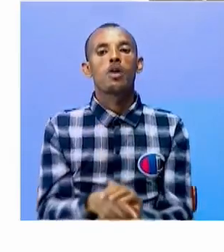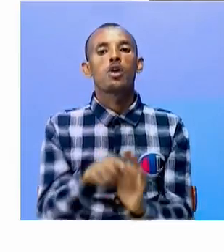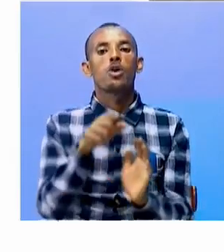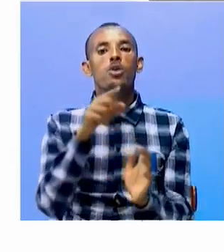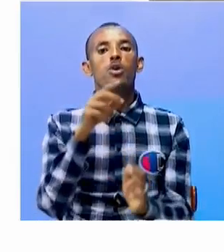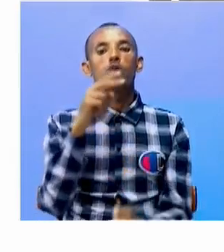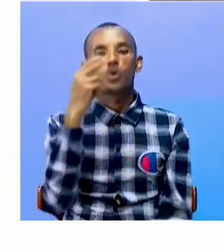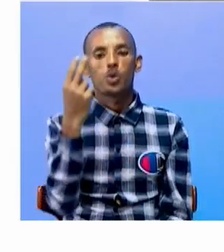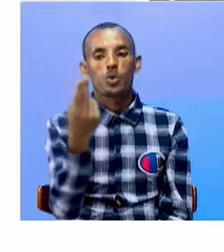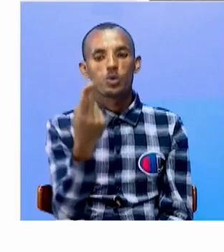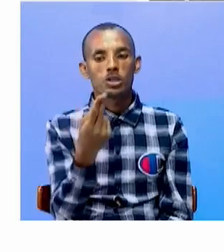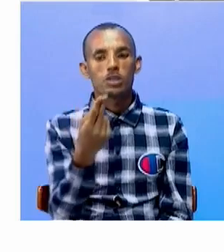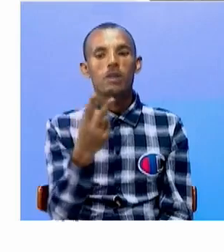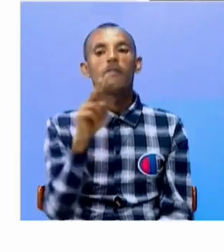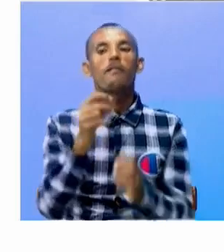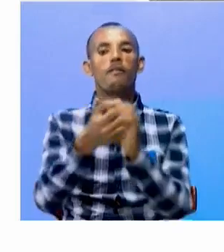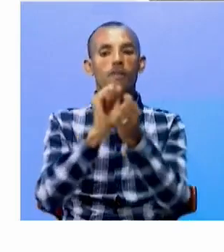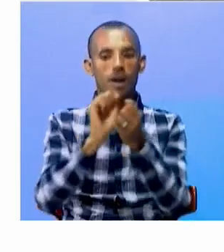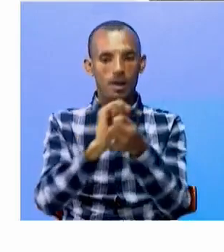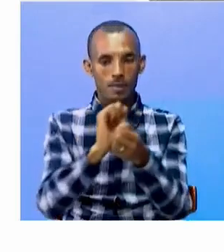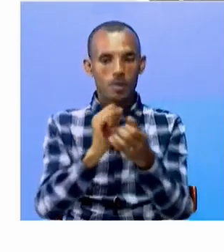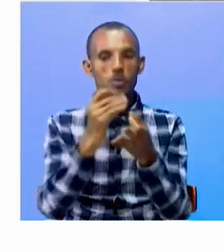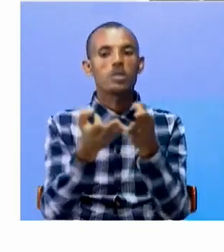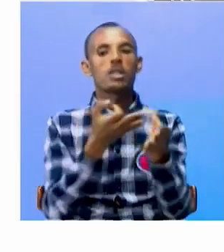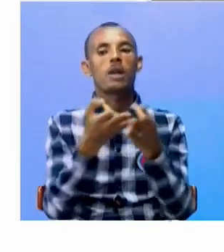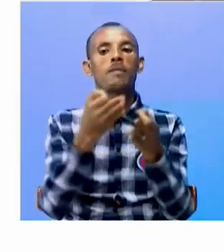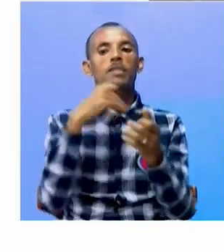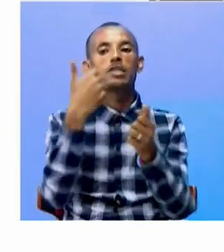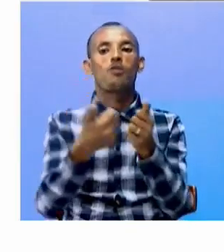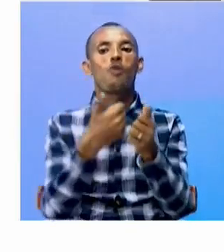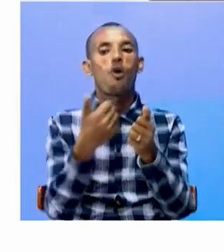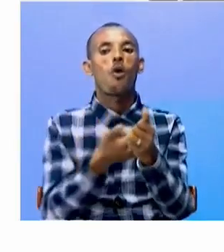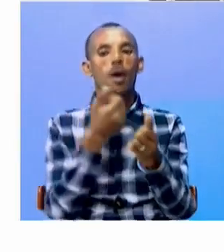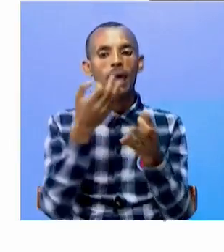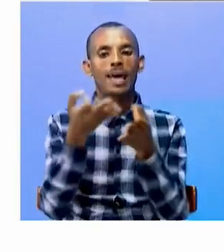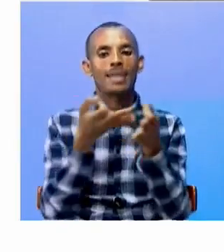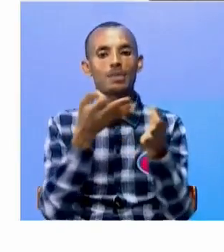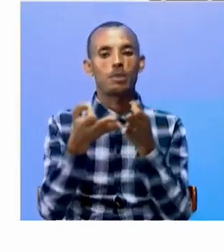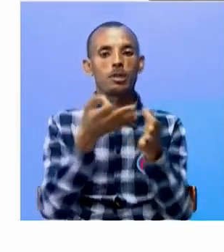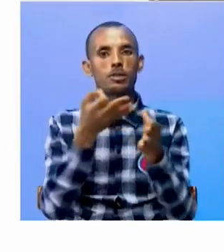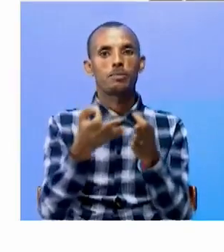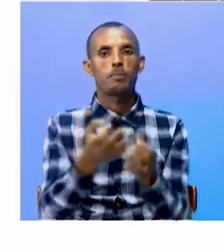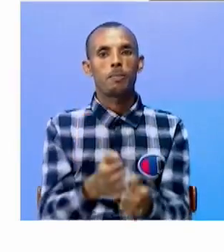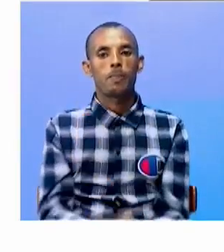Use variables to describe the following expressions. Use